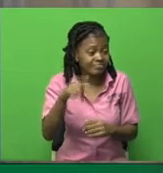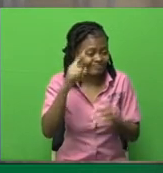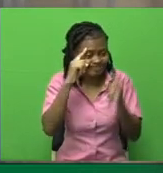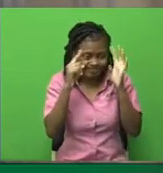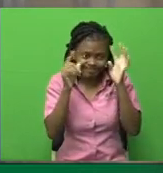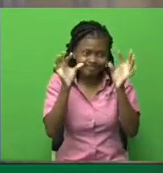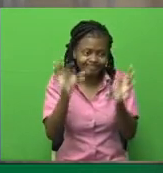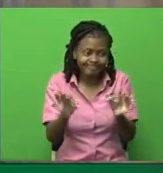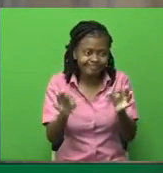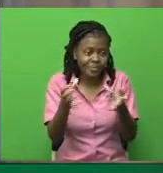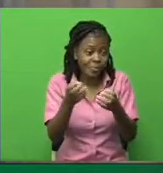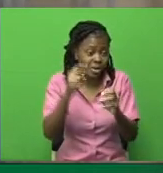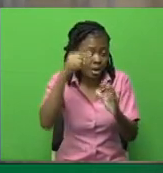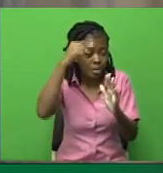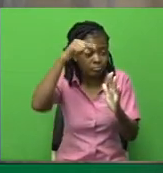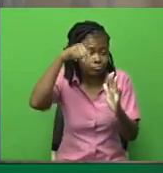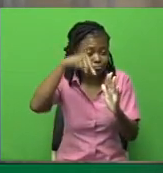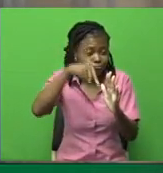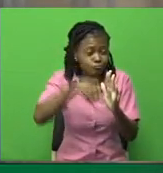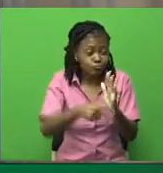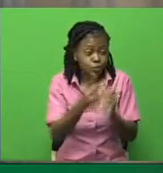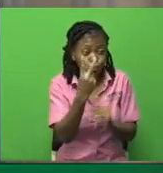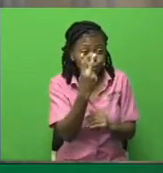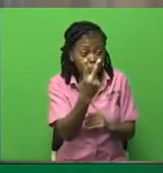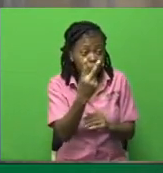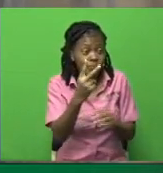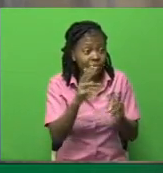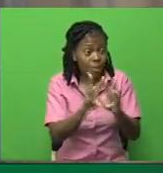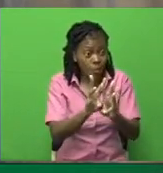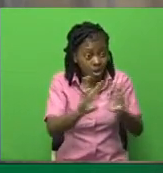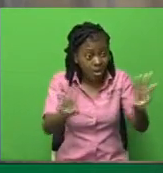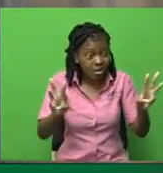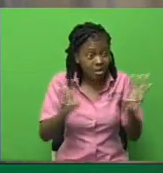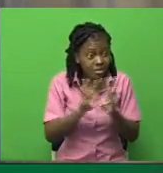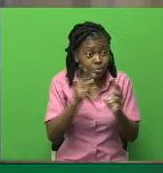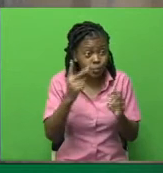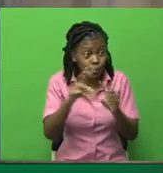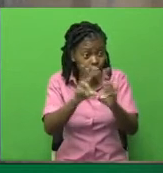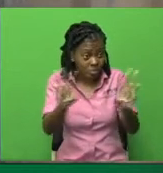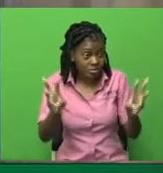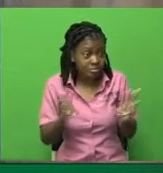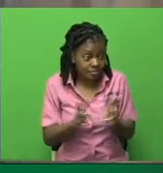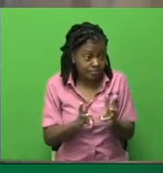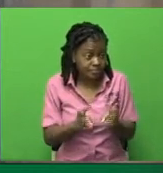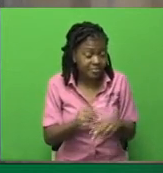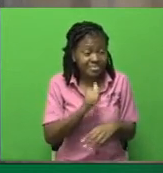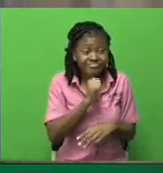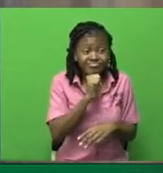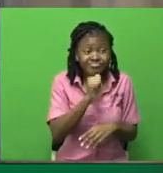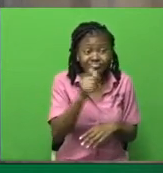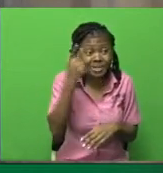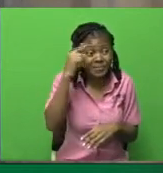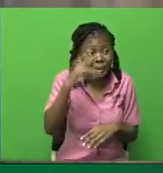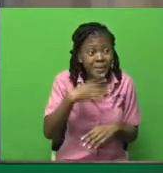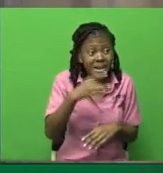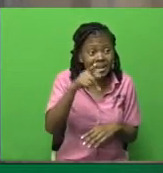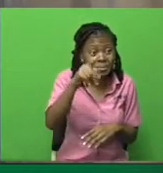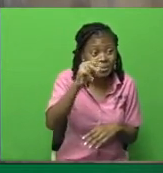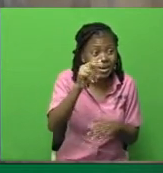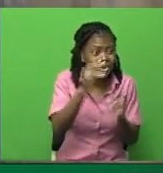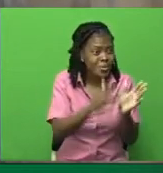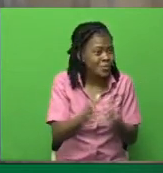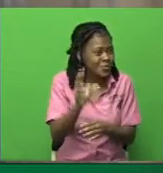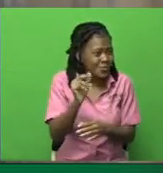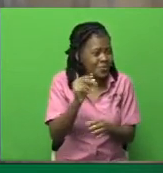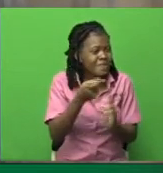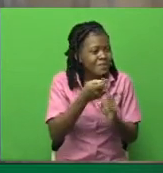in 2017. so it was not because of you it was because of the accelerated allowance of exploration that were given by the